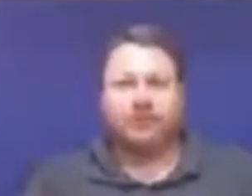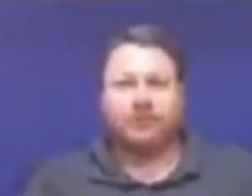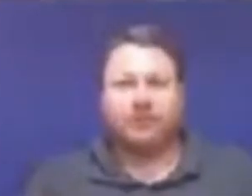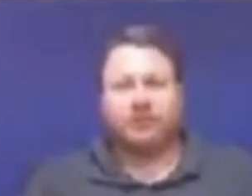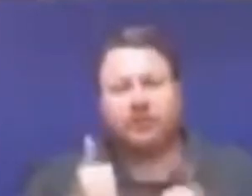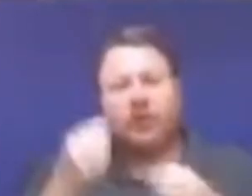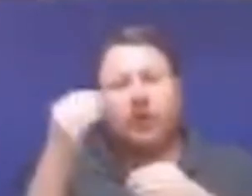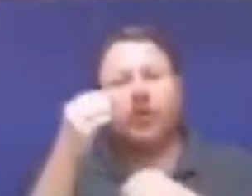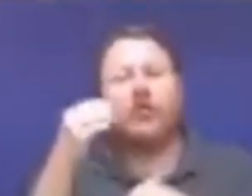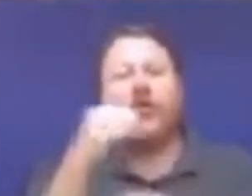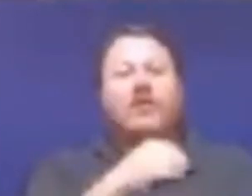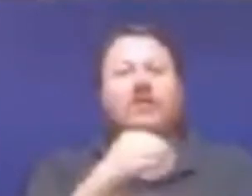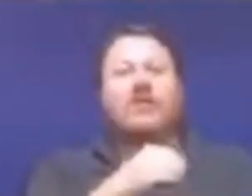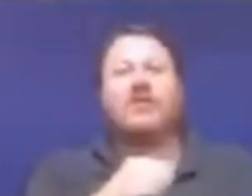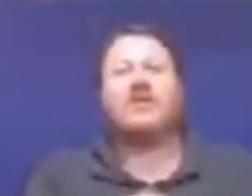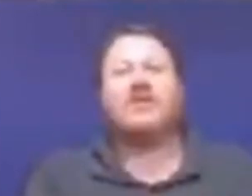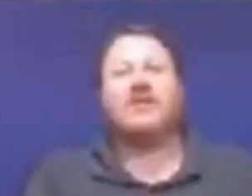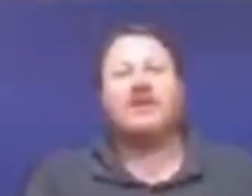Afternoon.